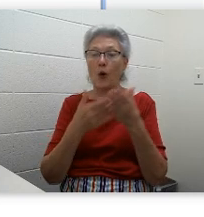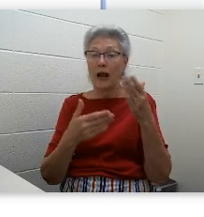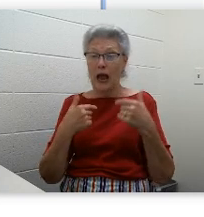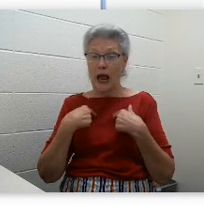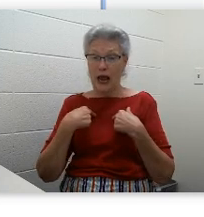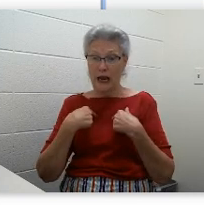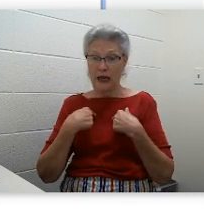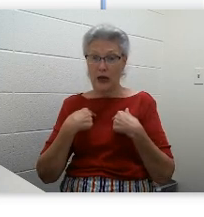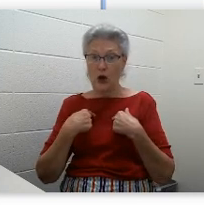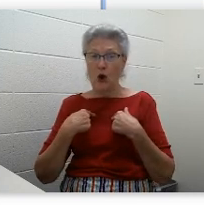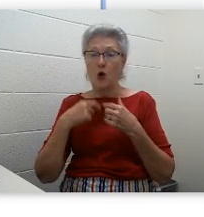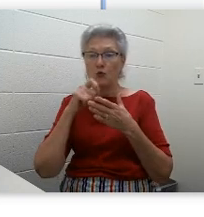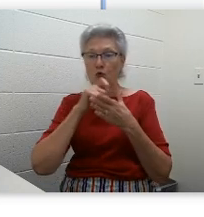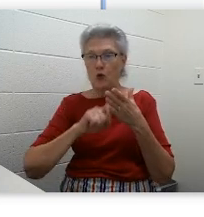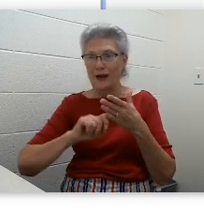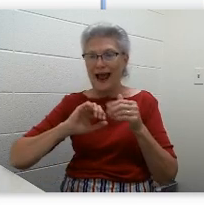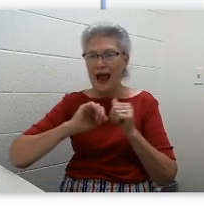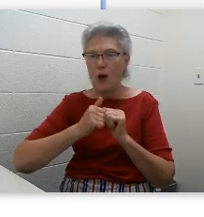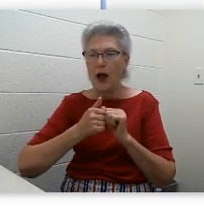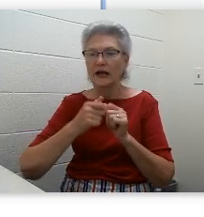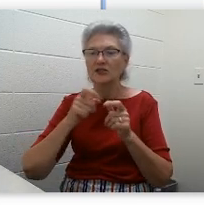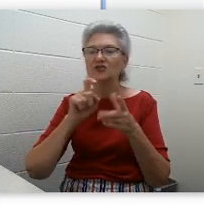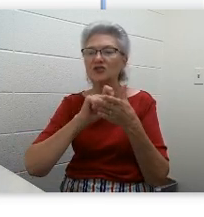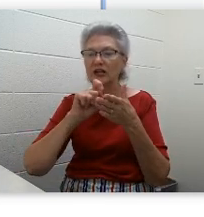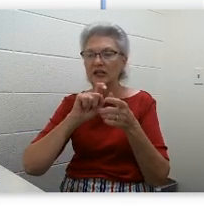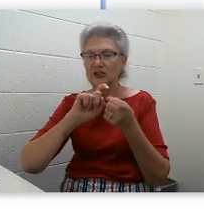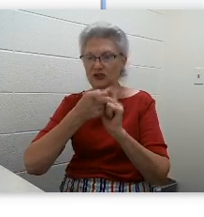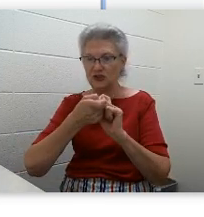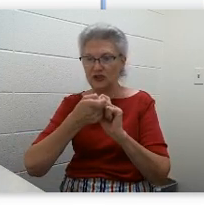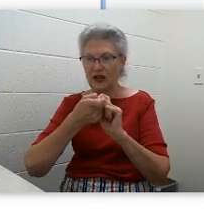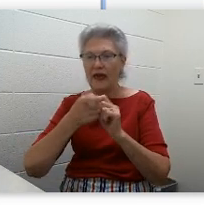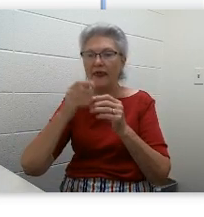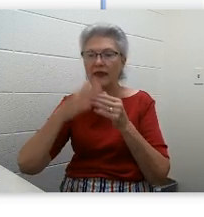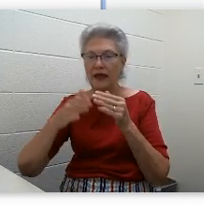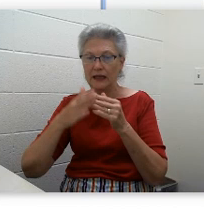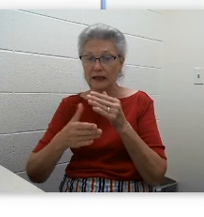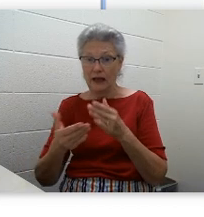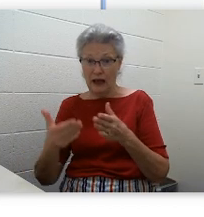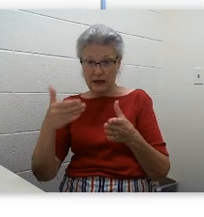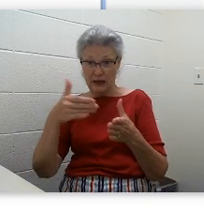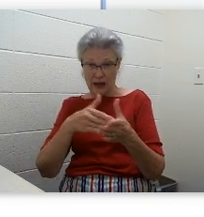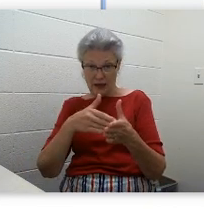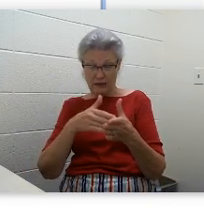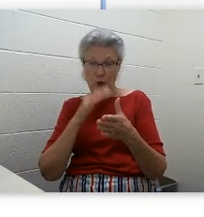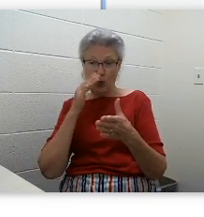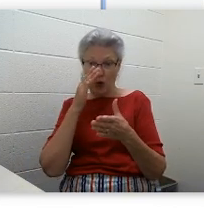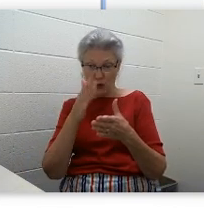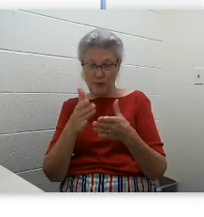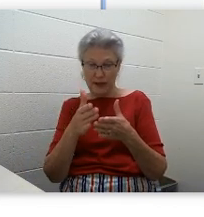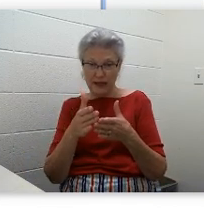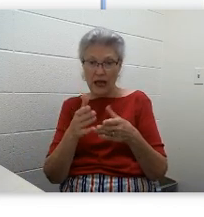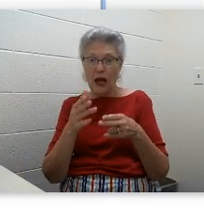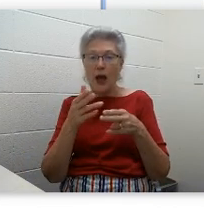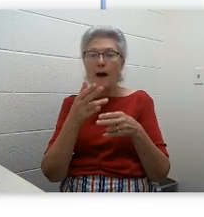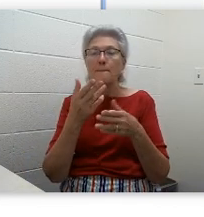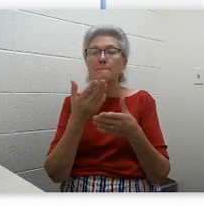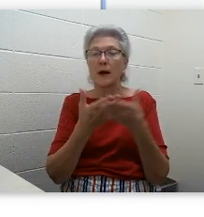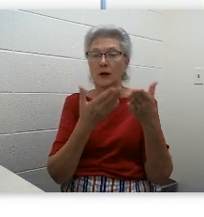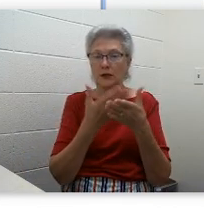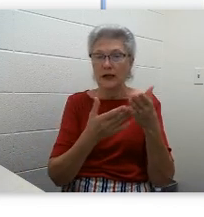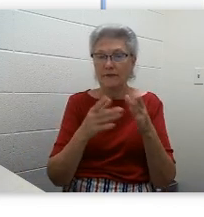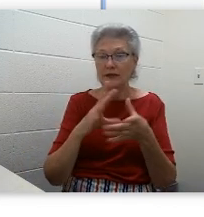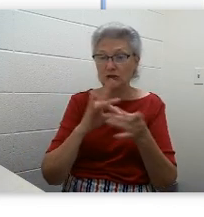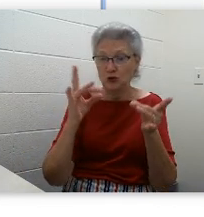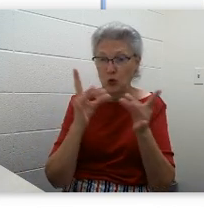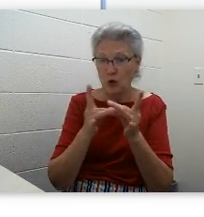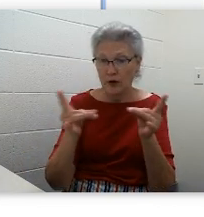I wrote and how I changed the ending. Again, there are going to be snippets of the text